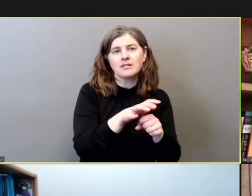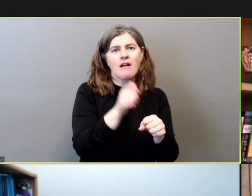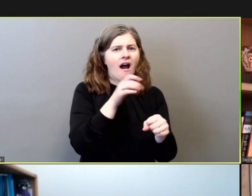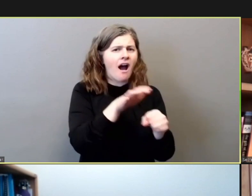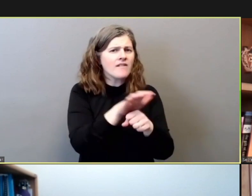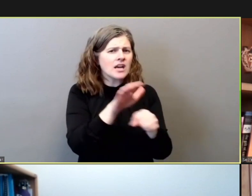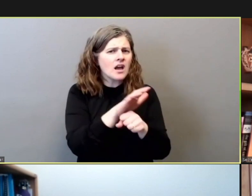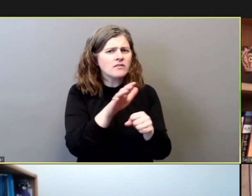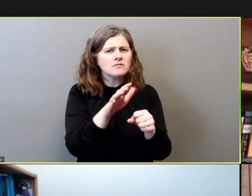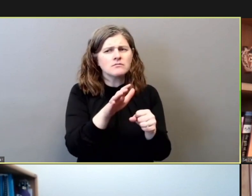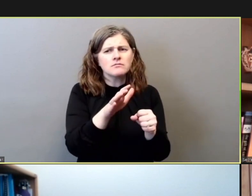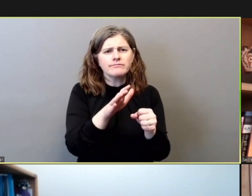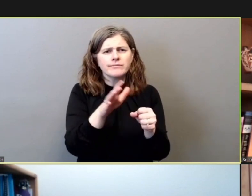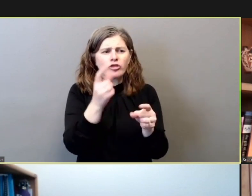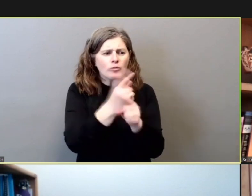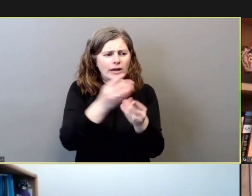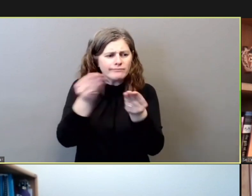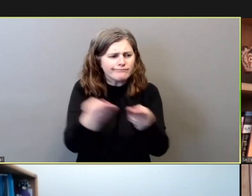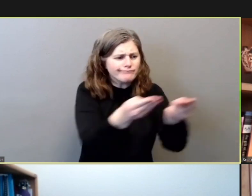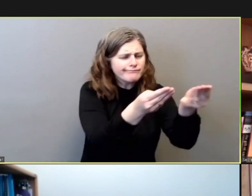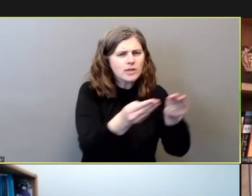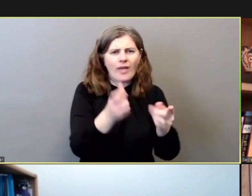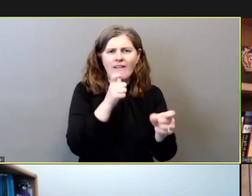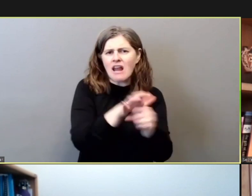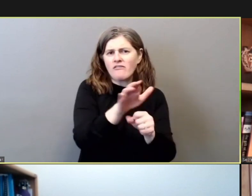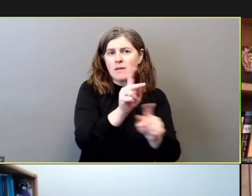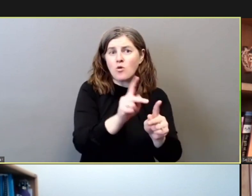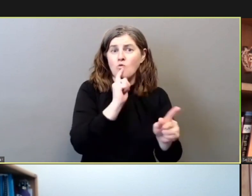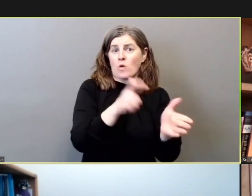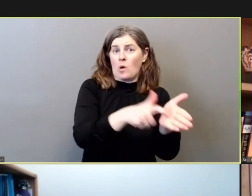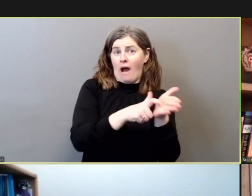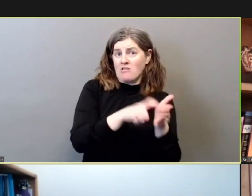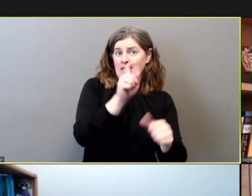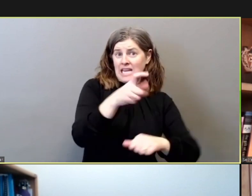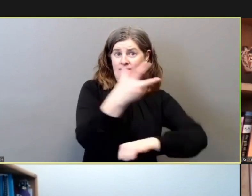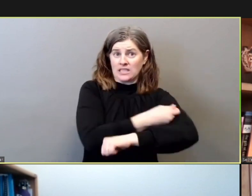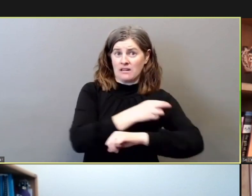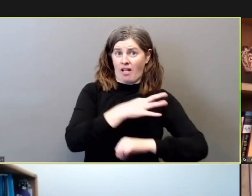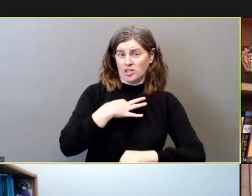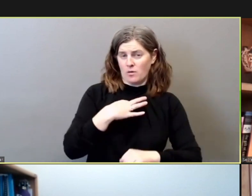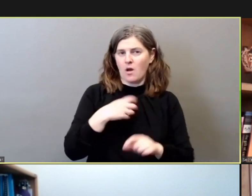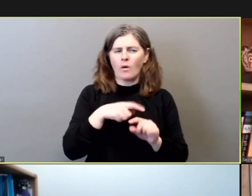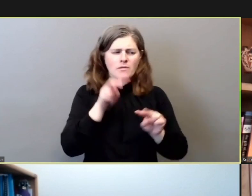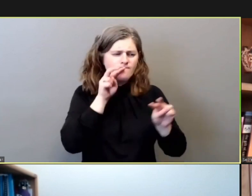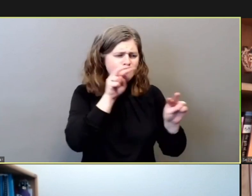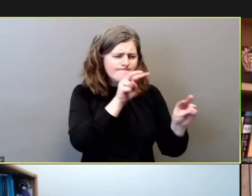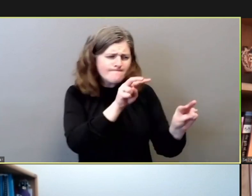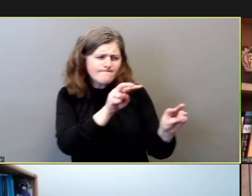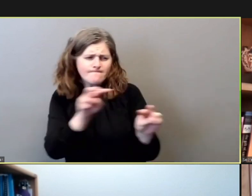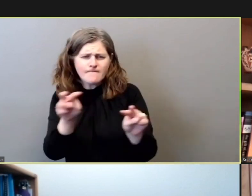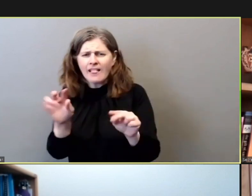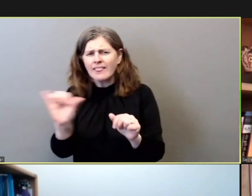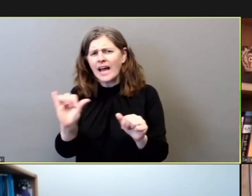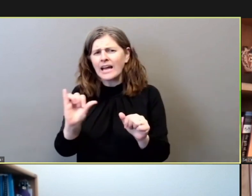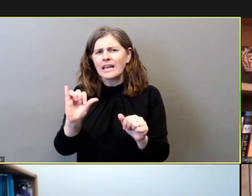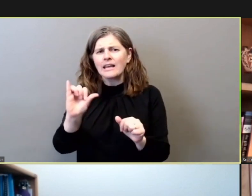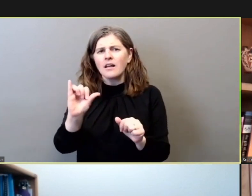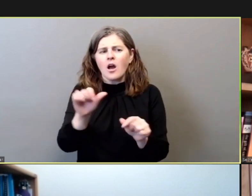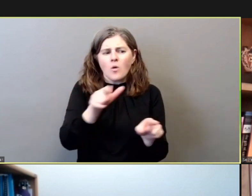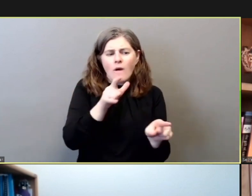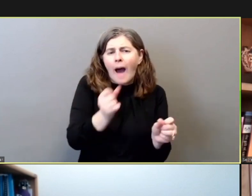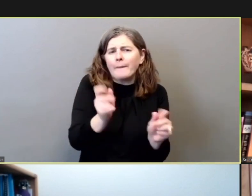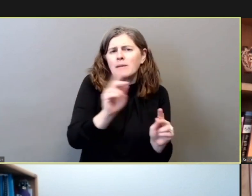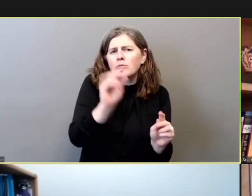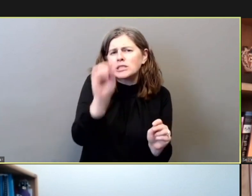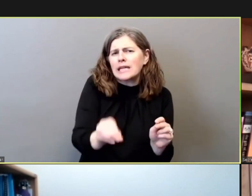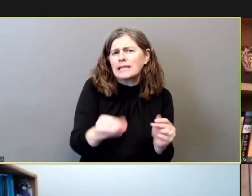the throughput or not actually having enough people that require the vaccine. So we've been looking at things like case positivity rate